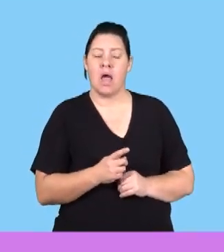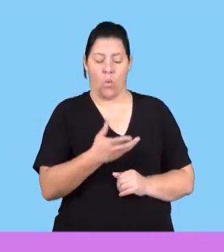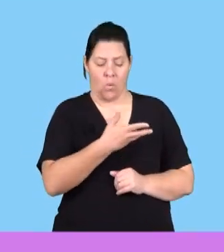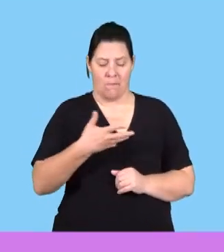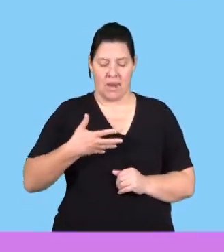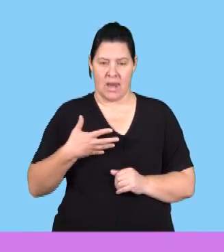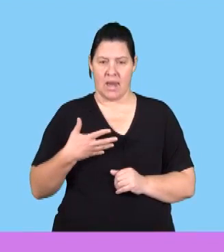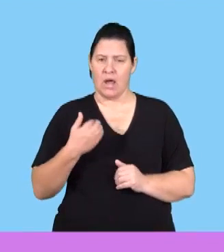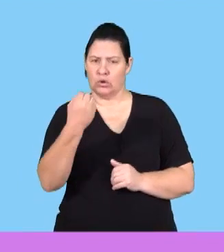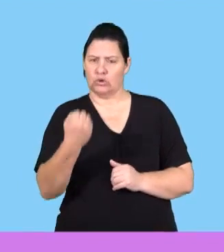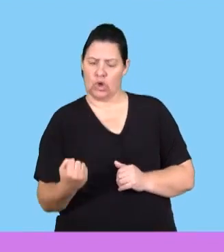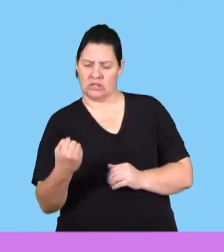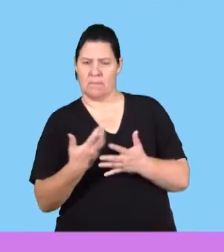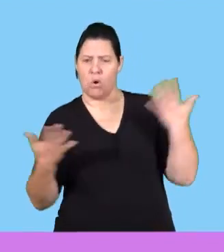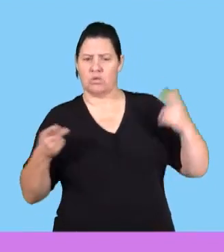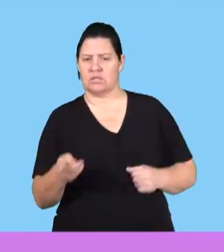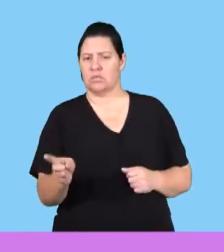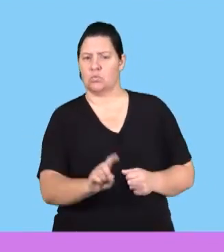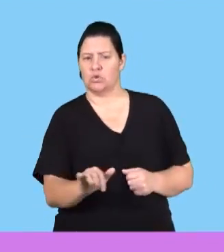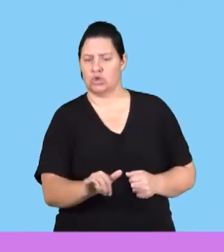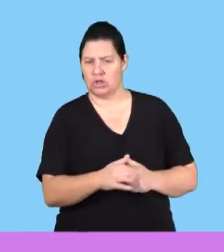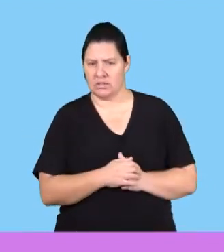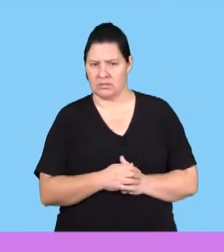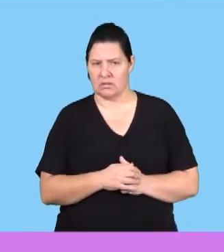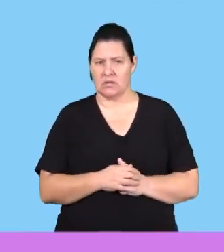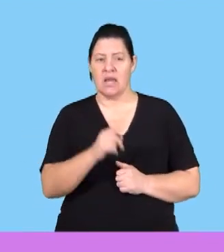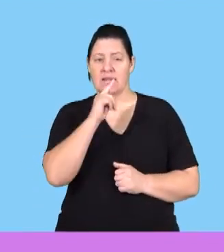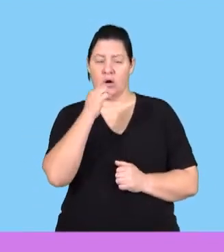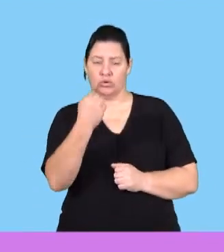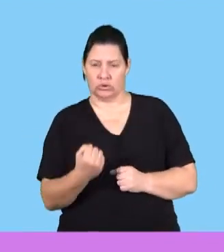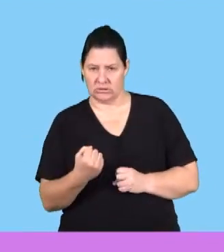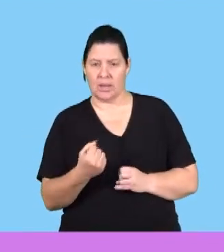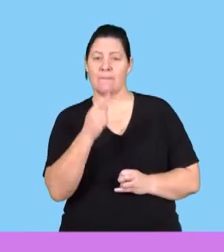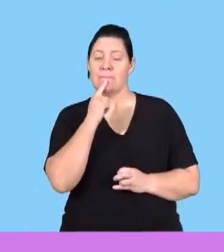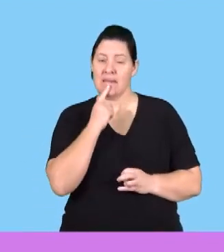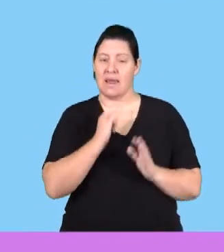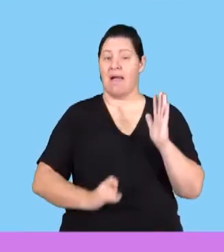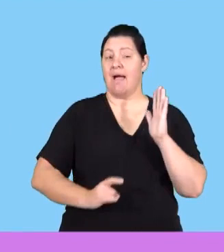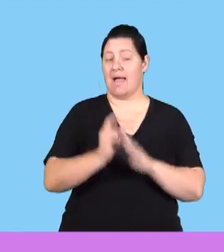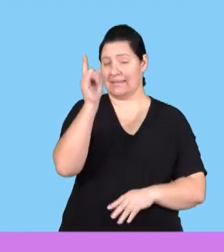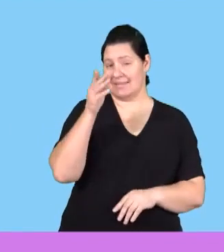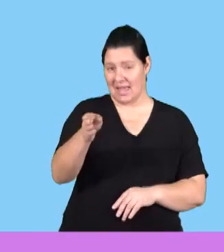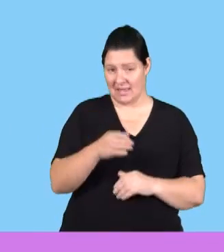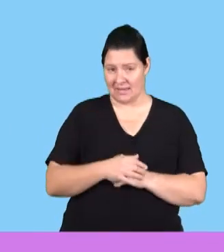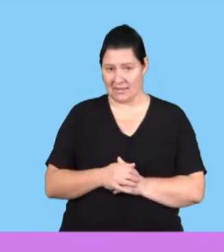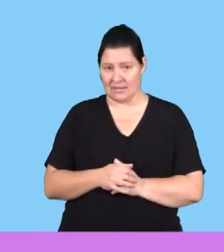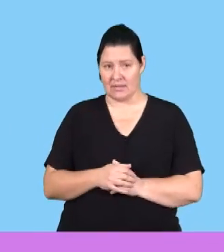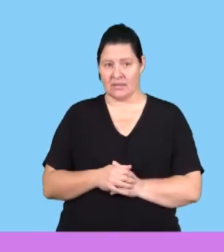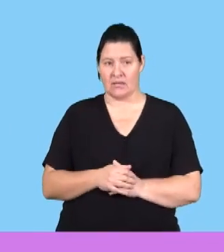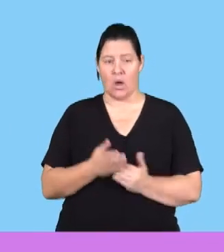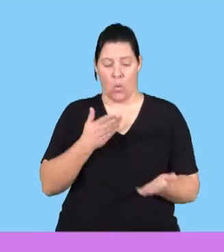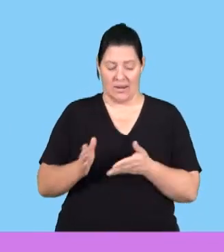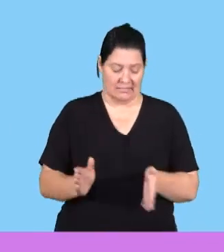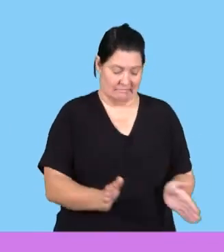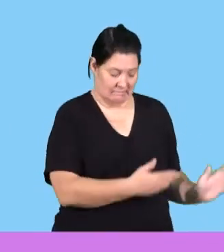shortest female. Now, shortest, immediately you should know it will refer to our height now. I'm